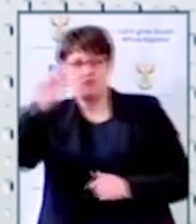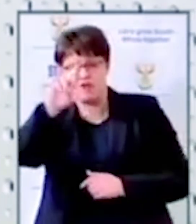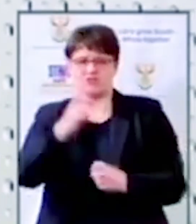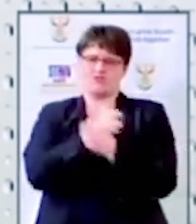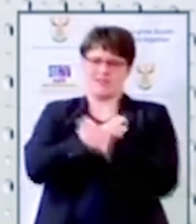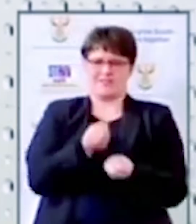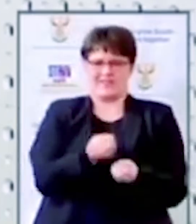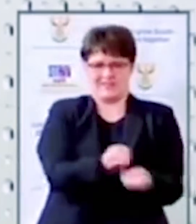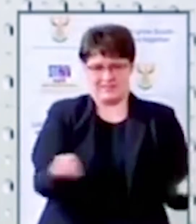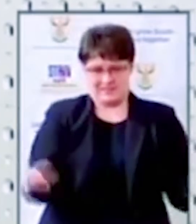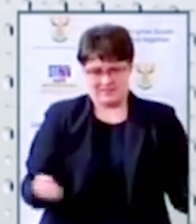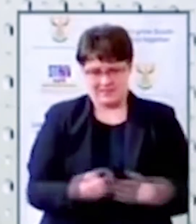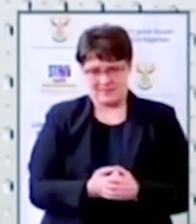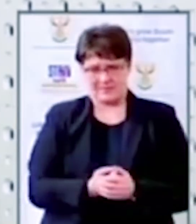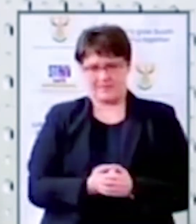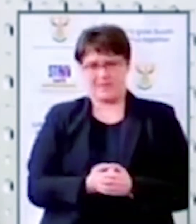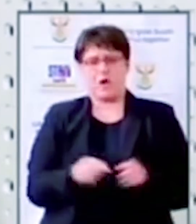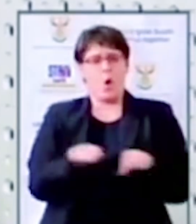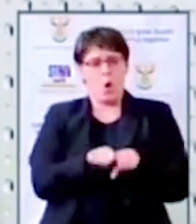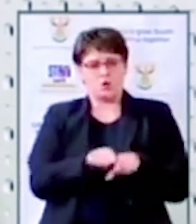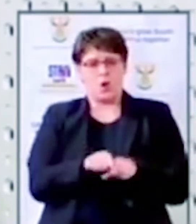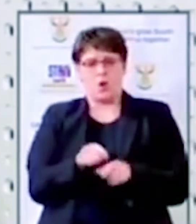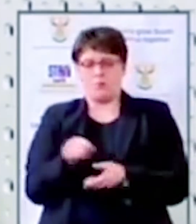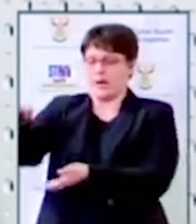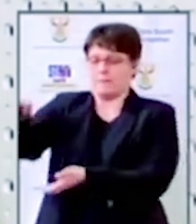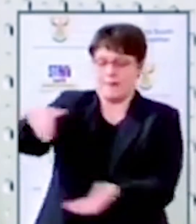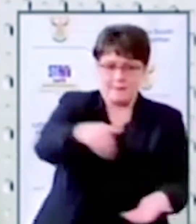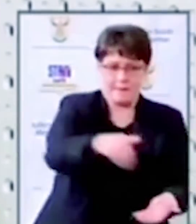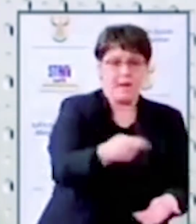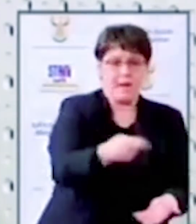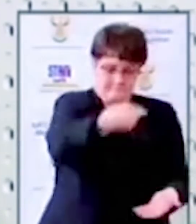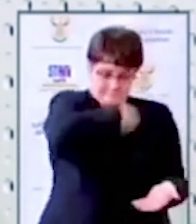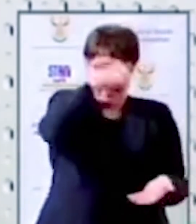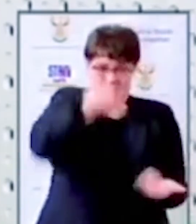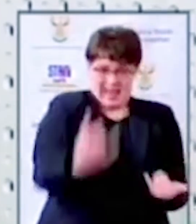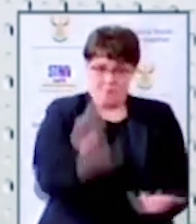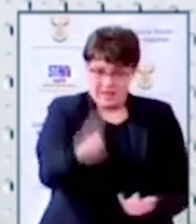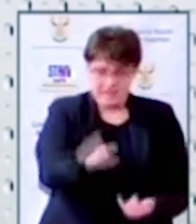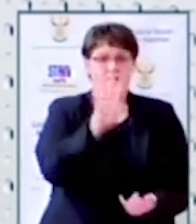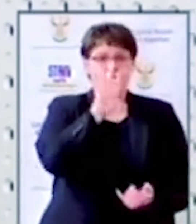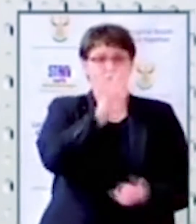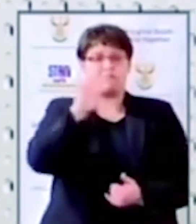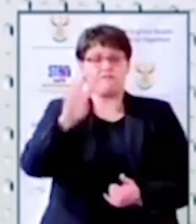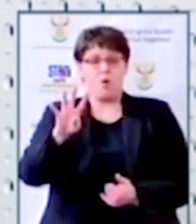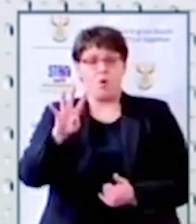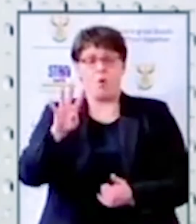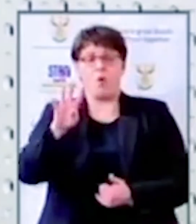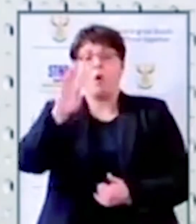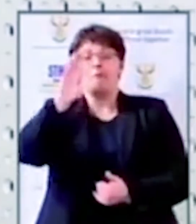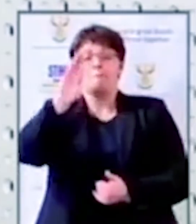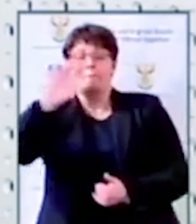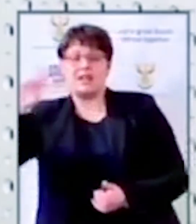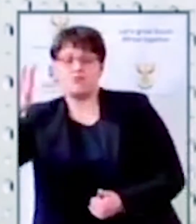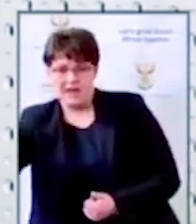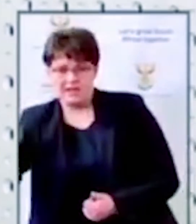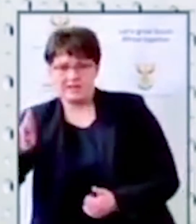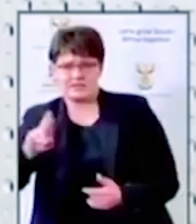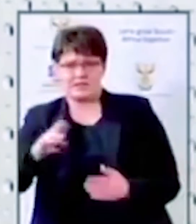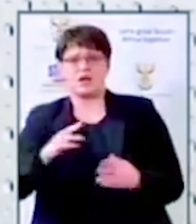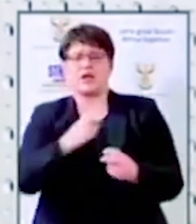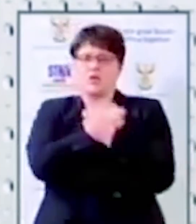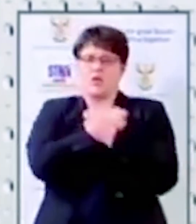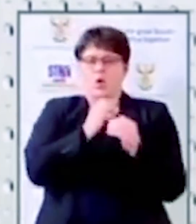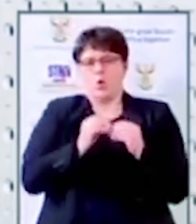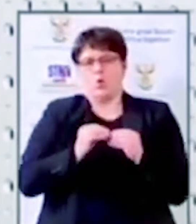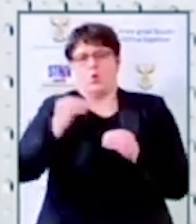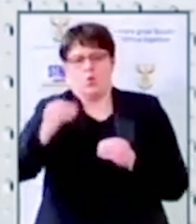and also there are delays in the tax collection of approximately 44 billion rand. These proposals are contained in the